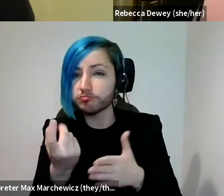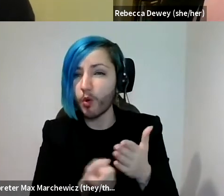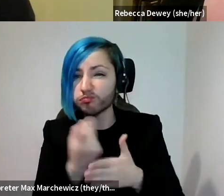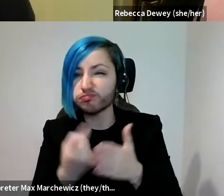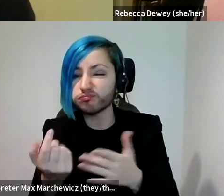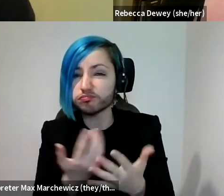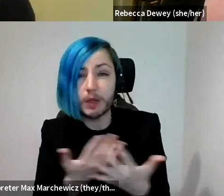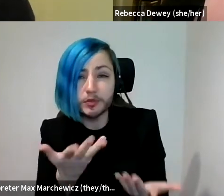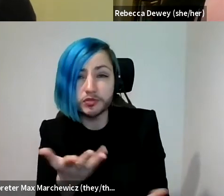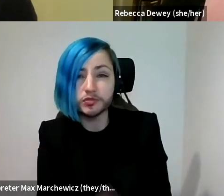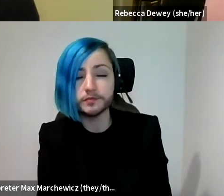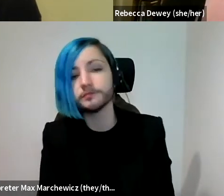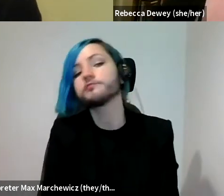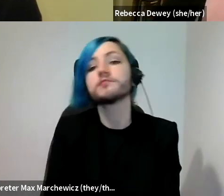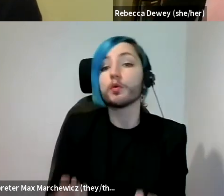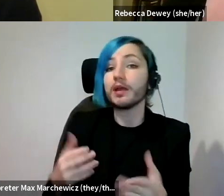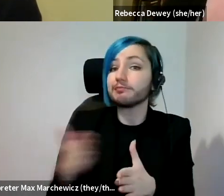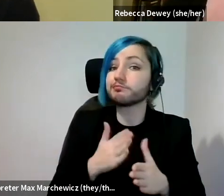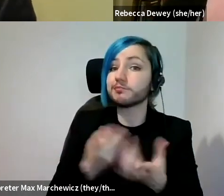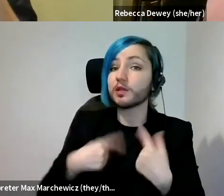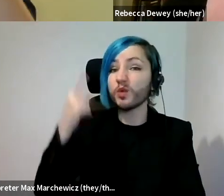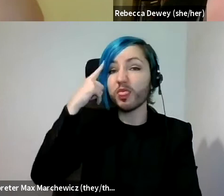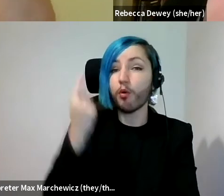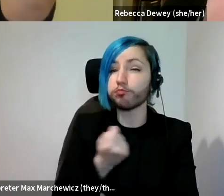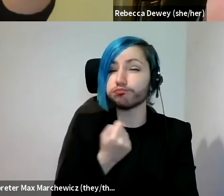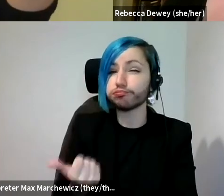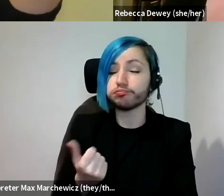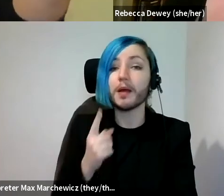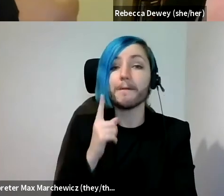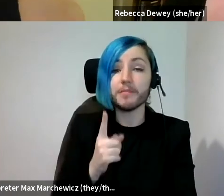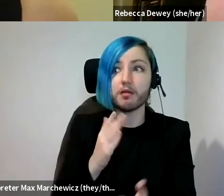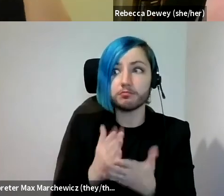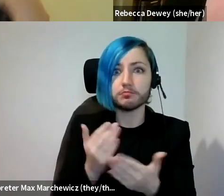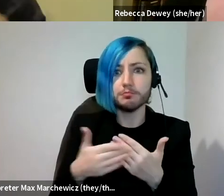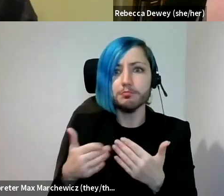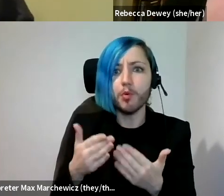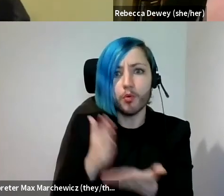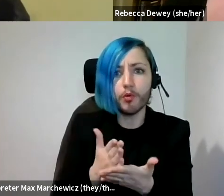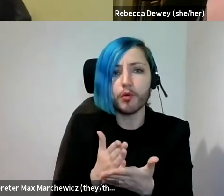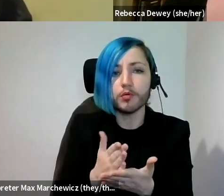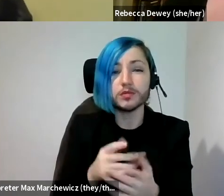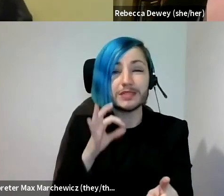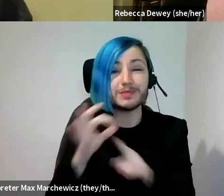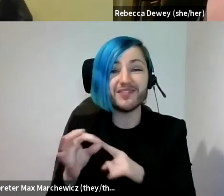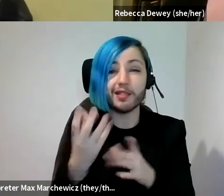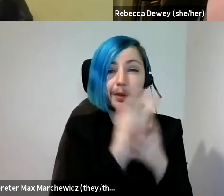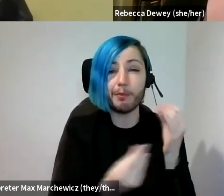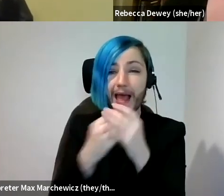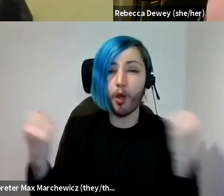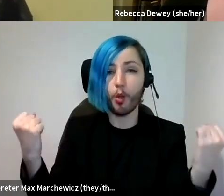frequent than certainly we thought to start with, particularly the collisions of black holes. I